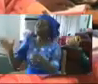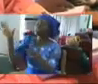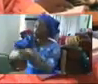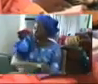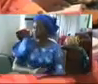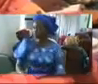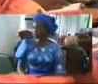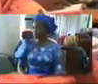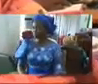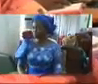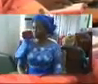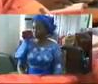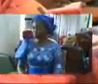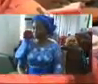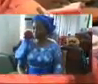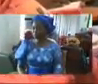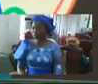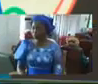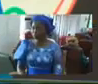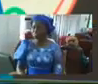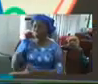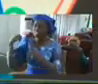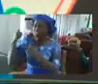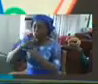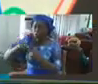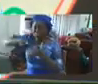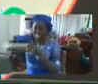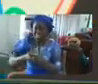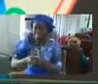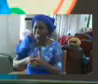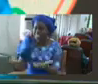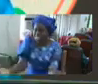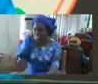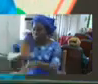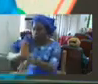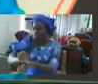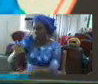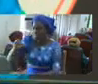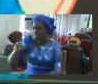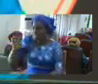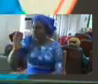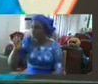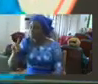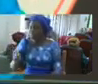The church started here in Ebutemeta, in Bodof.